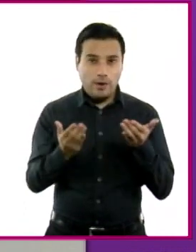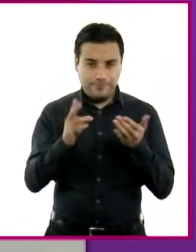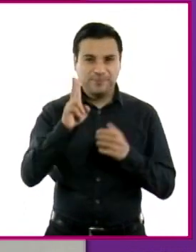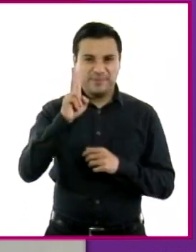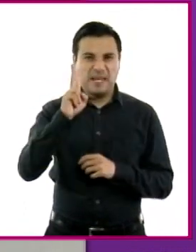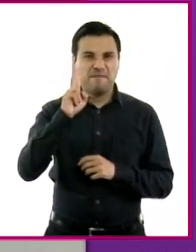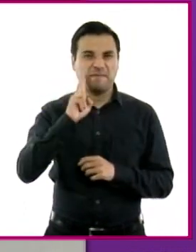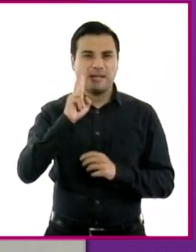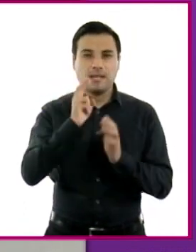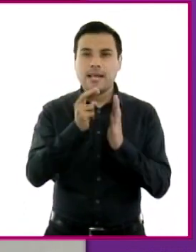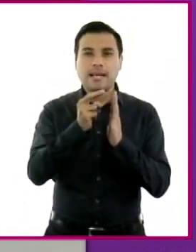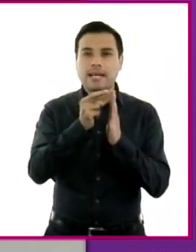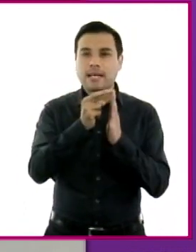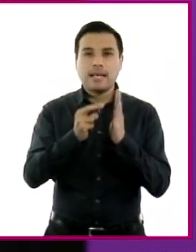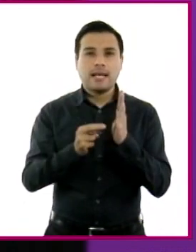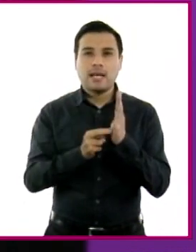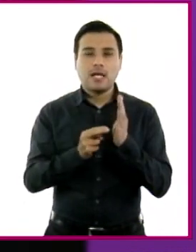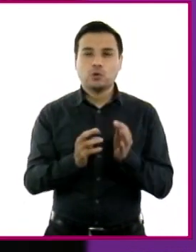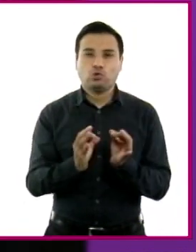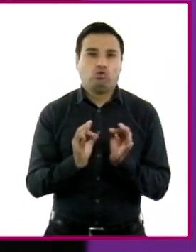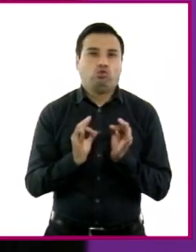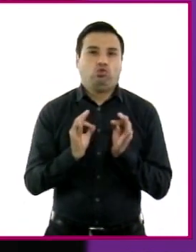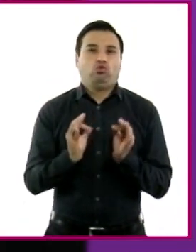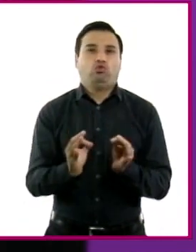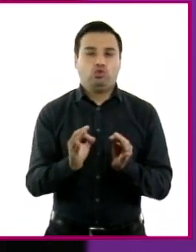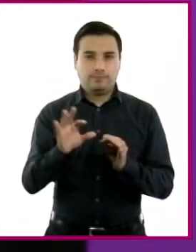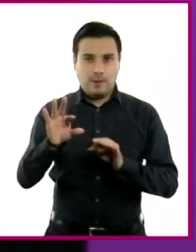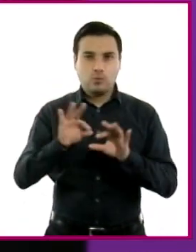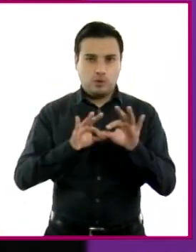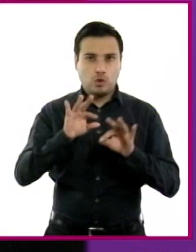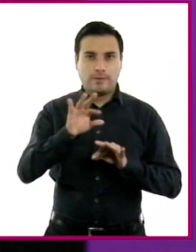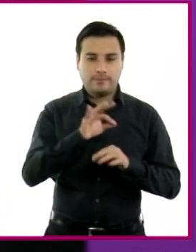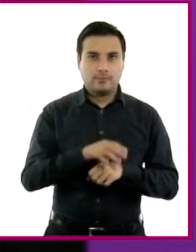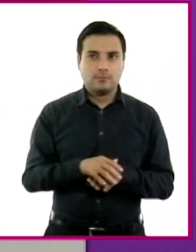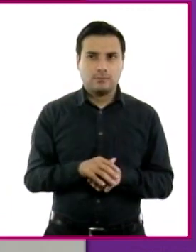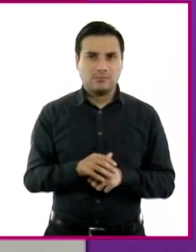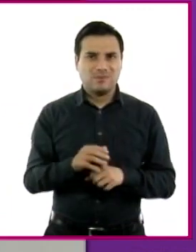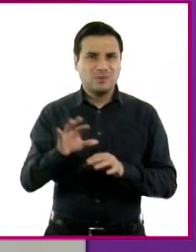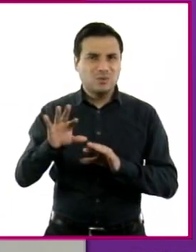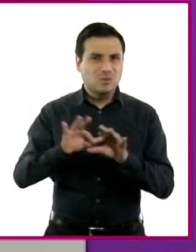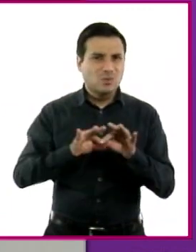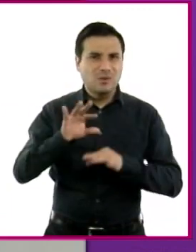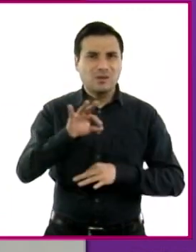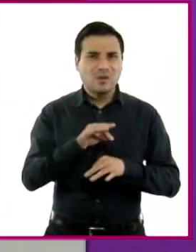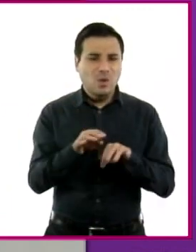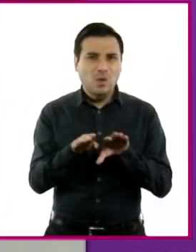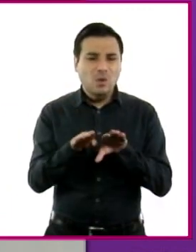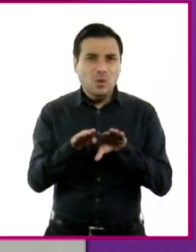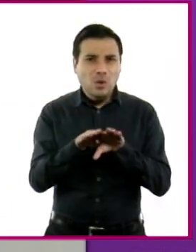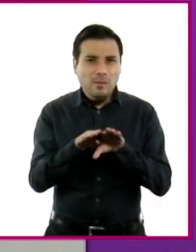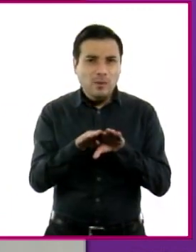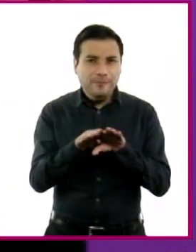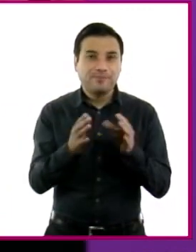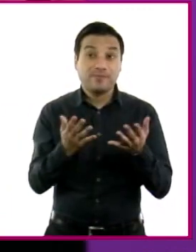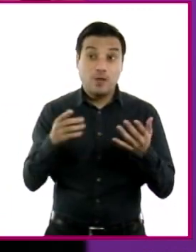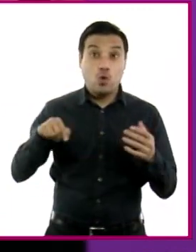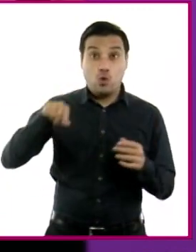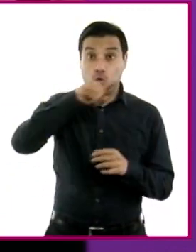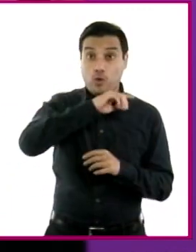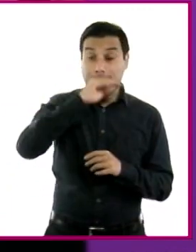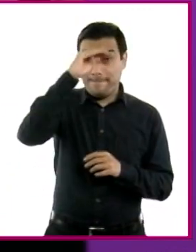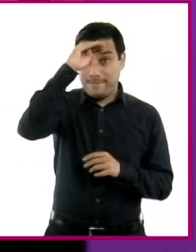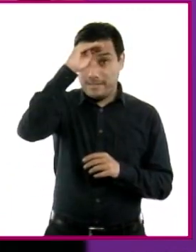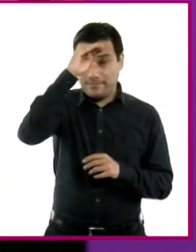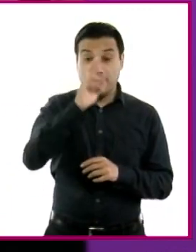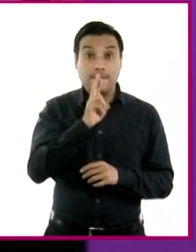most useful of them. But how are we going to select them? We thought the best way is to read